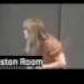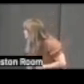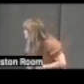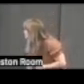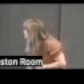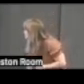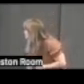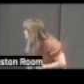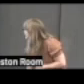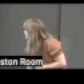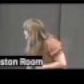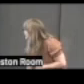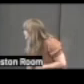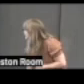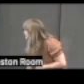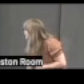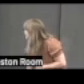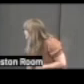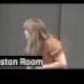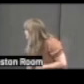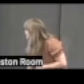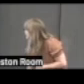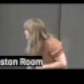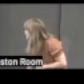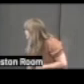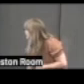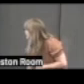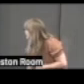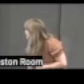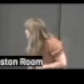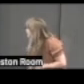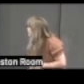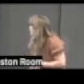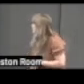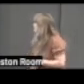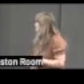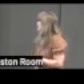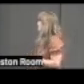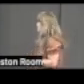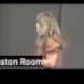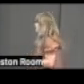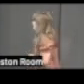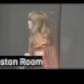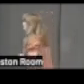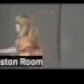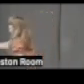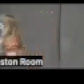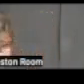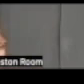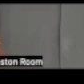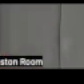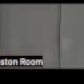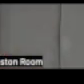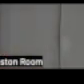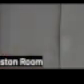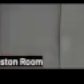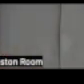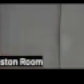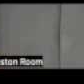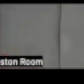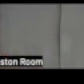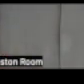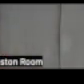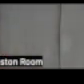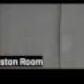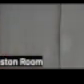right here. I'm a little laggy and weird. So I'll like point to it. This city right here, we